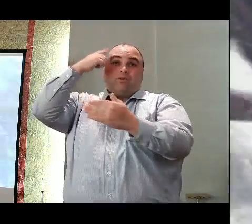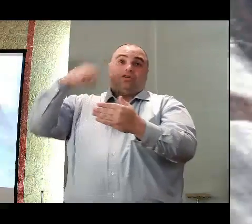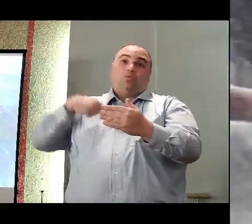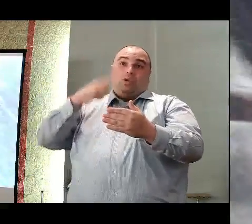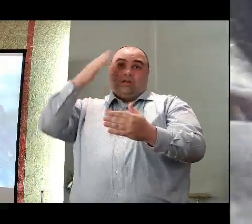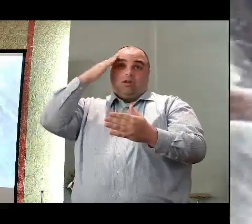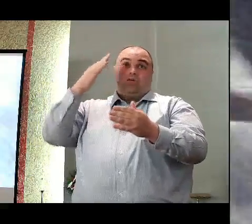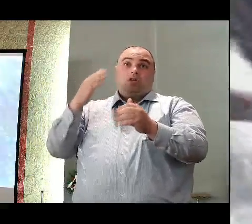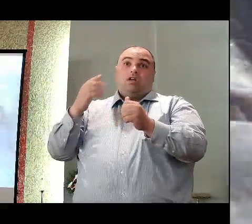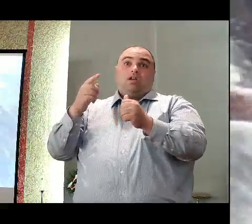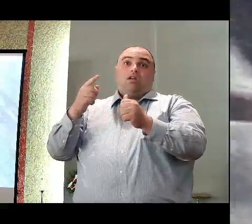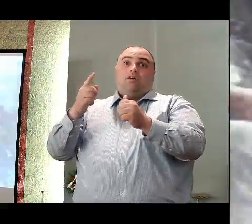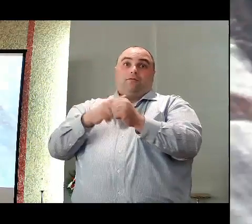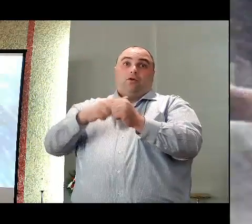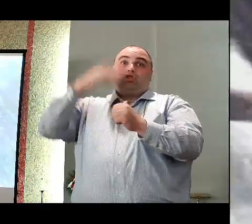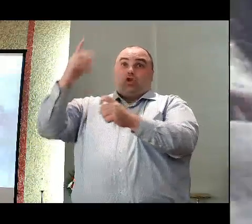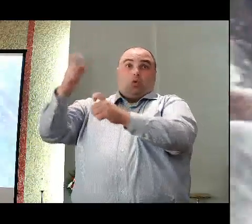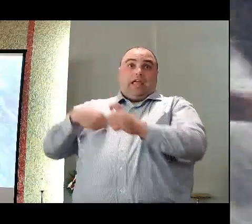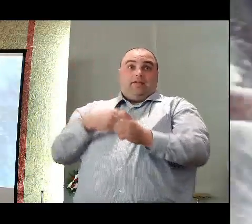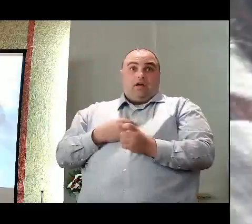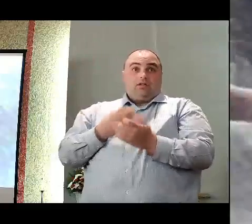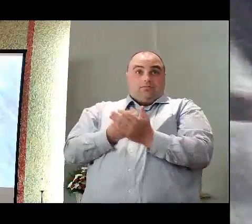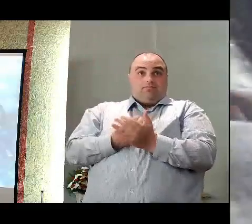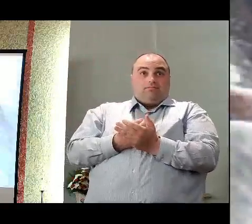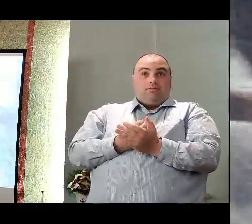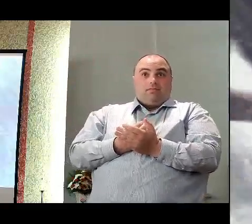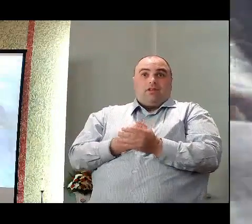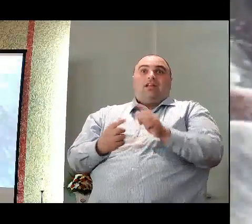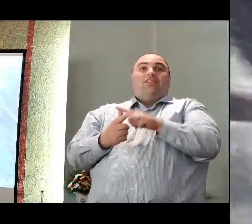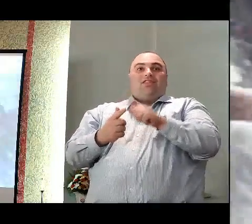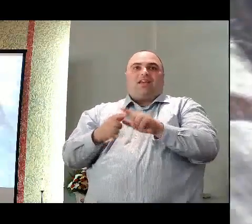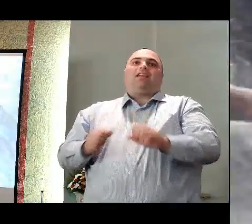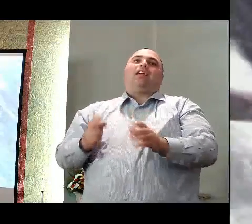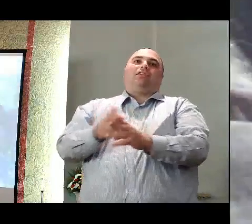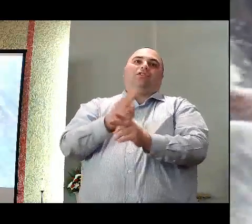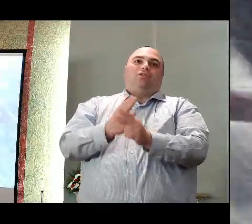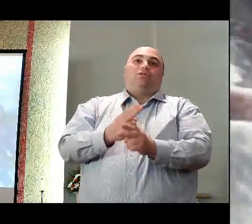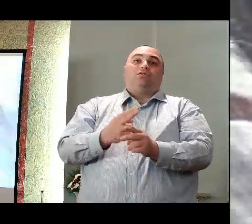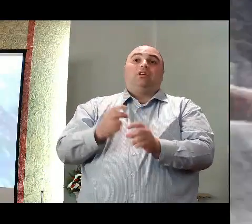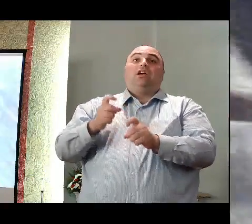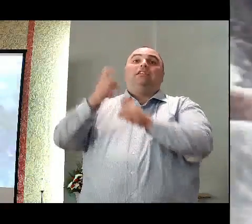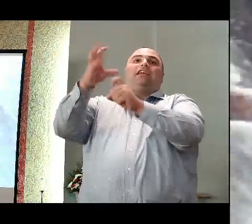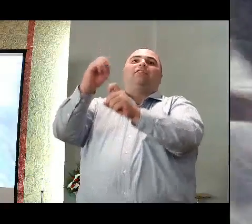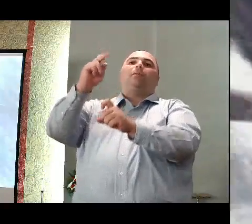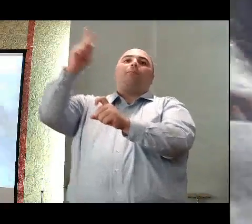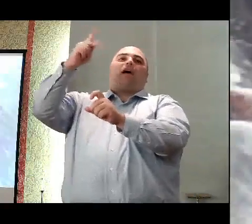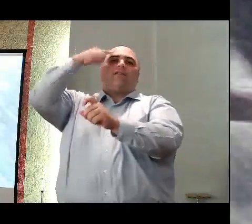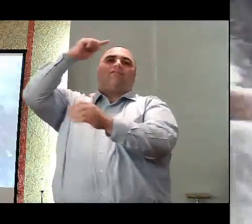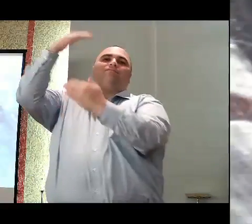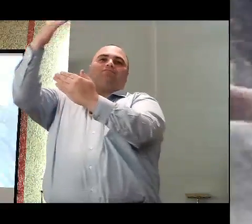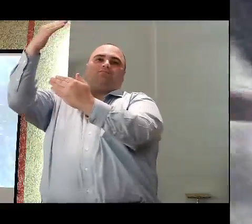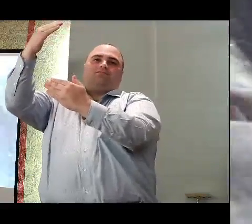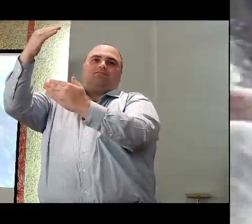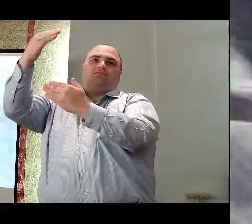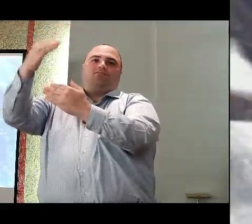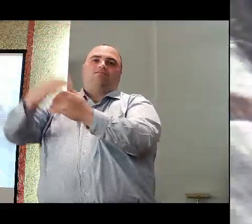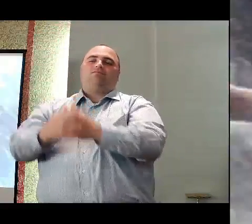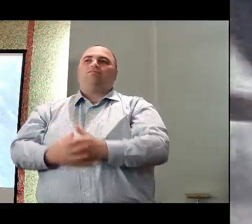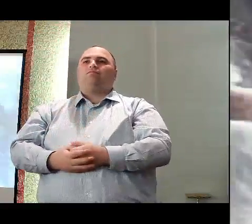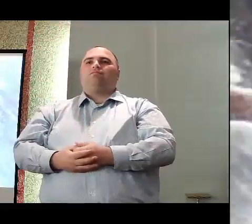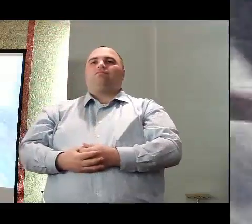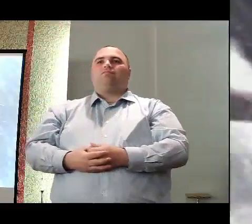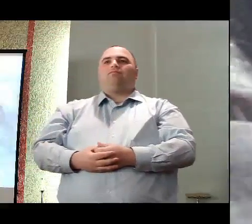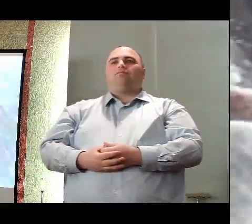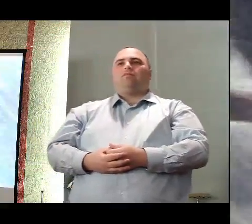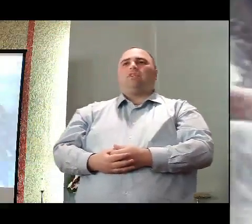of our devotion to you. Not only do we want to give generously, but also of our time, of the grace that you've extended to us, and